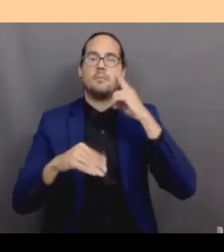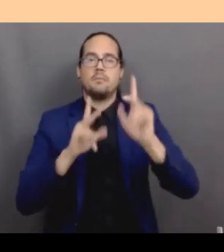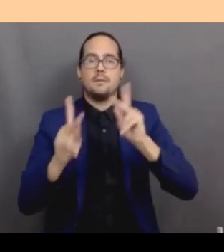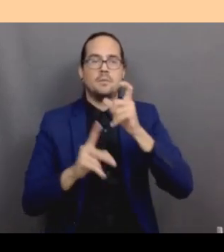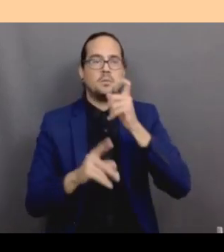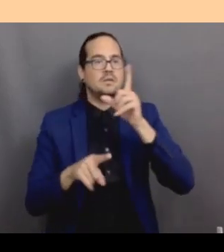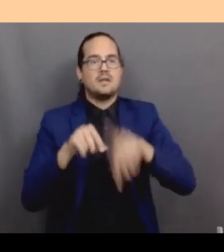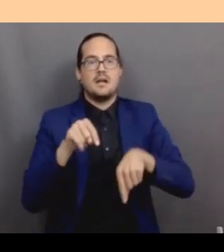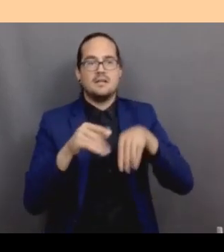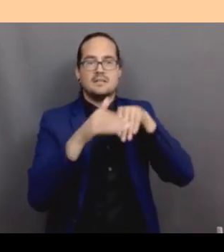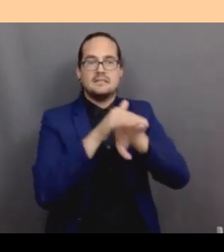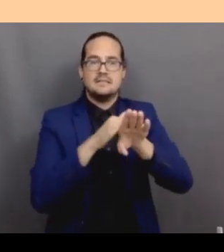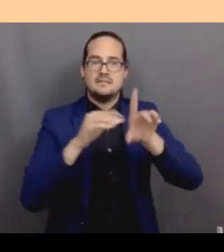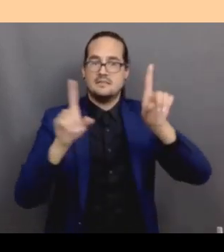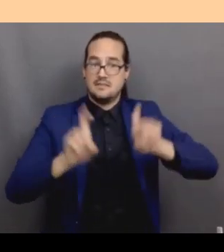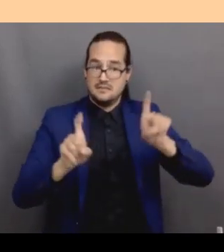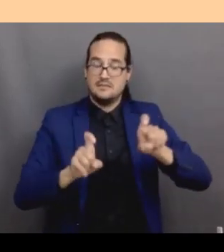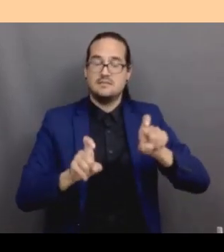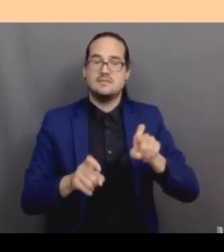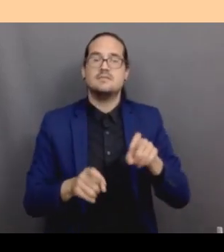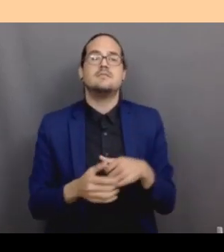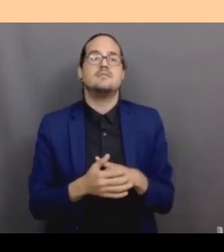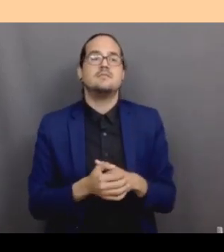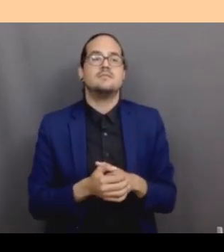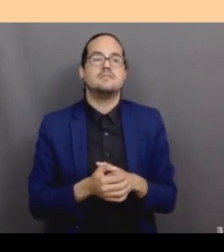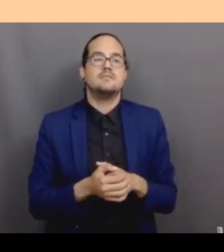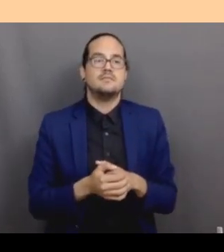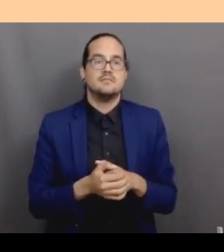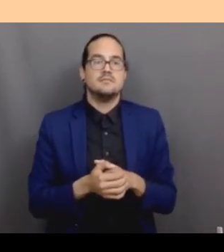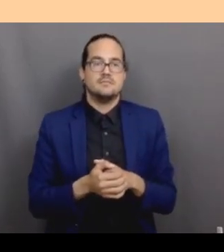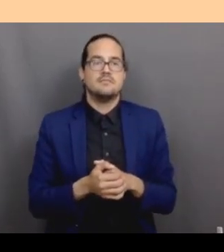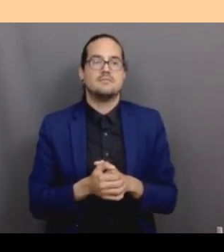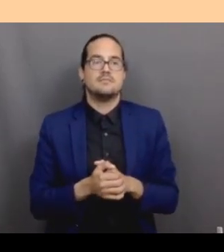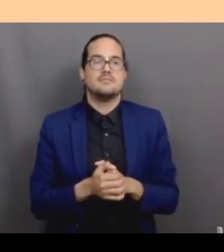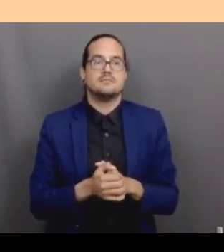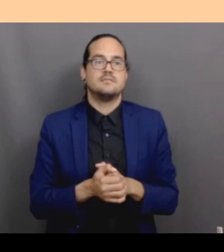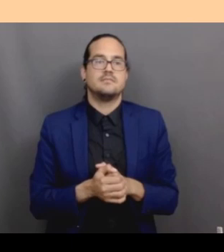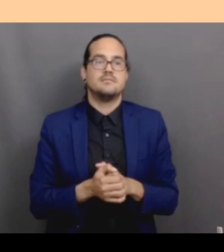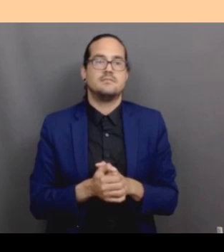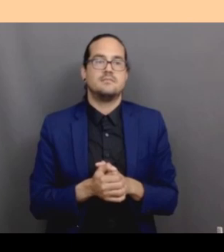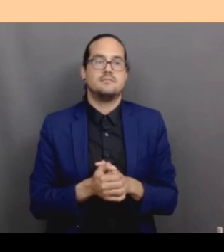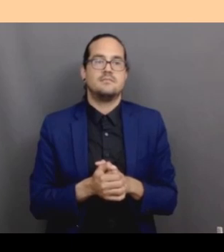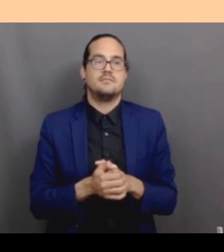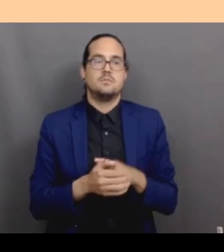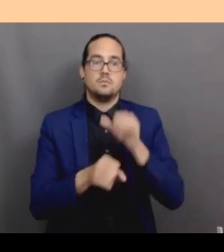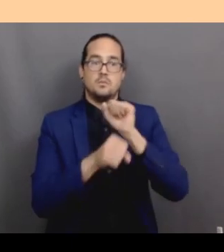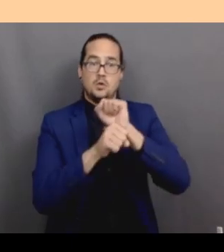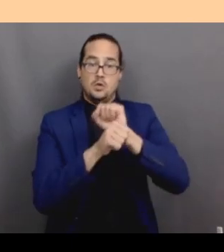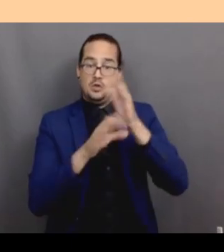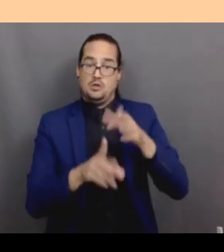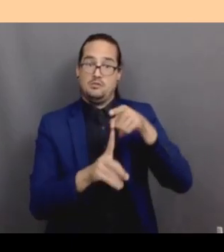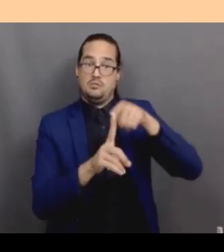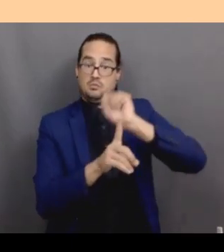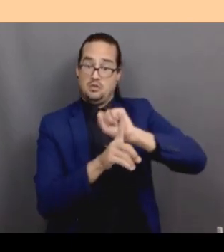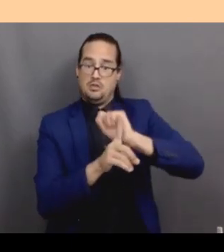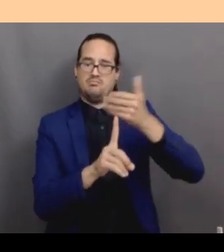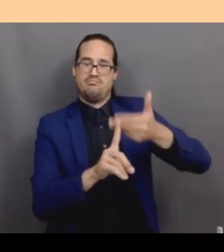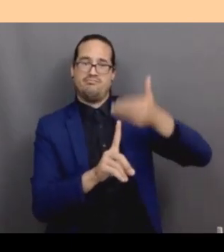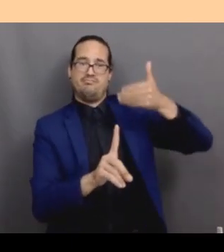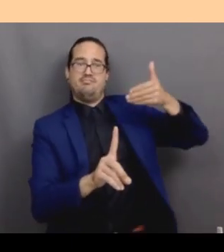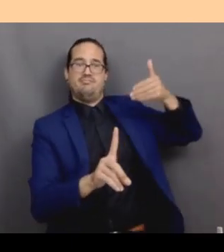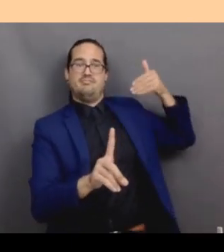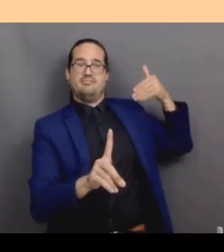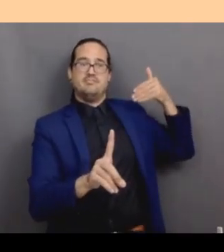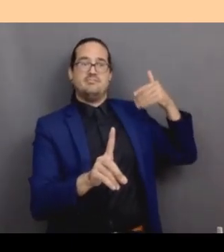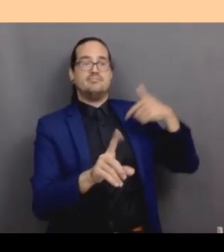this earlier, there's been people that have been working in our community before face covering became the norm and have been exposed to COVID-19